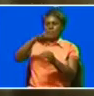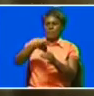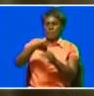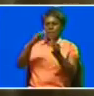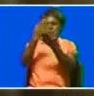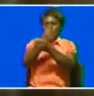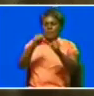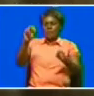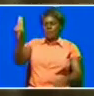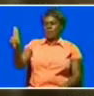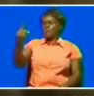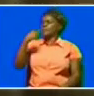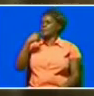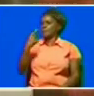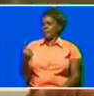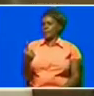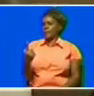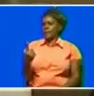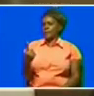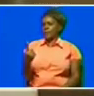President Kenyatta did say that to us that